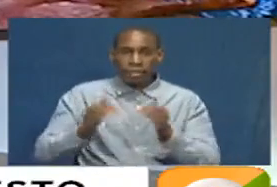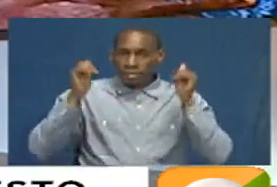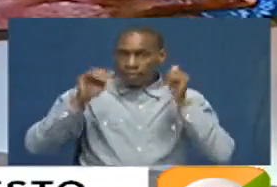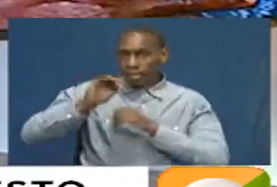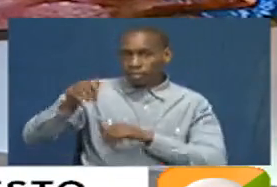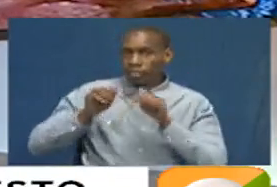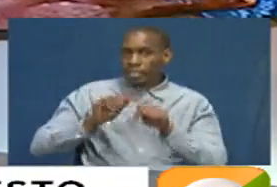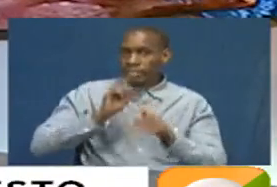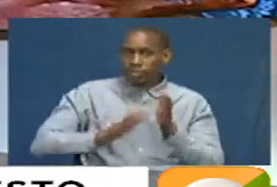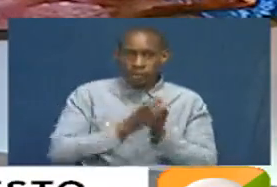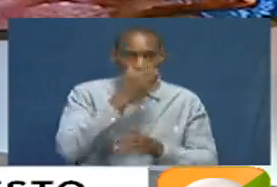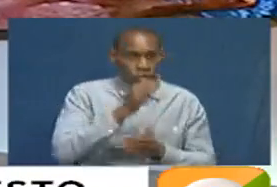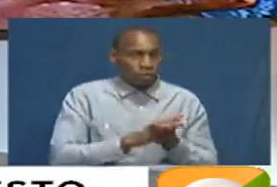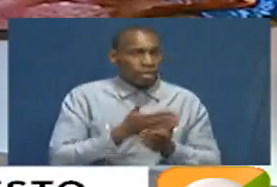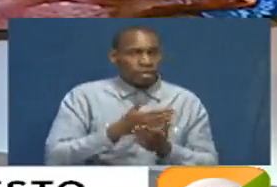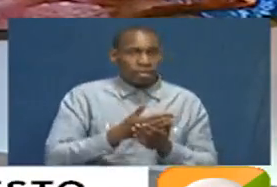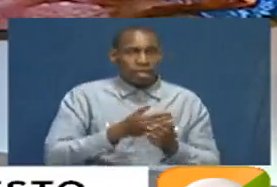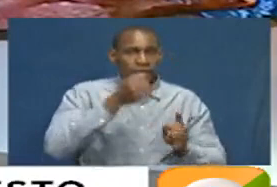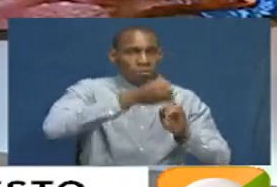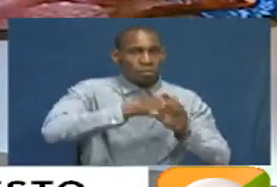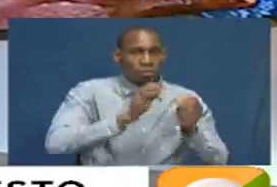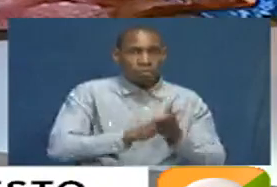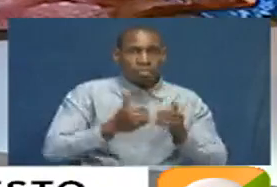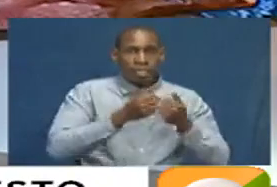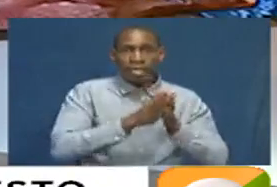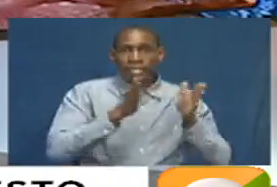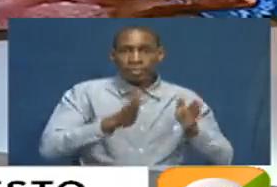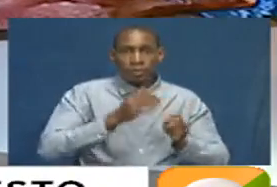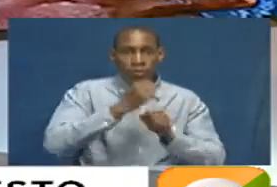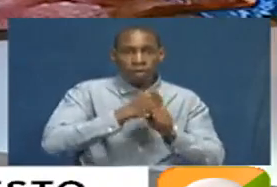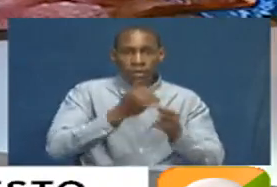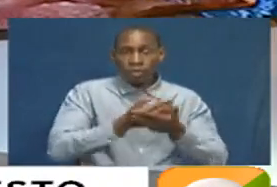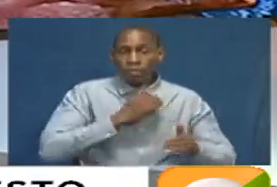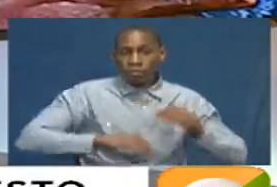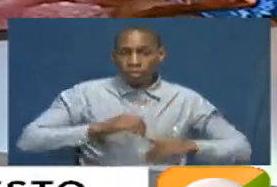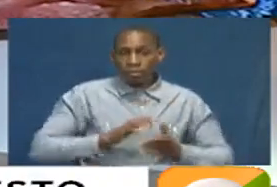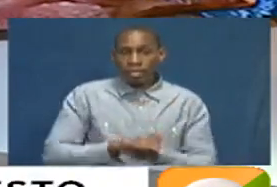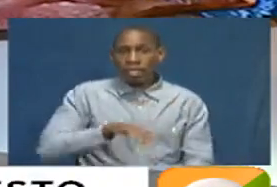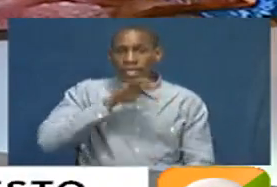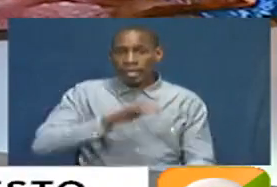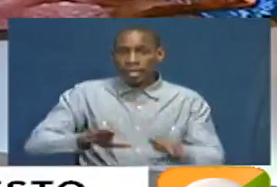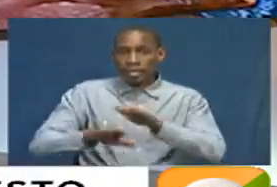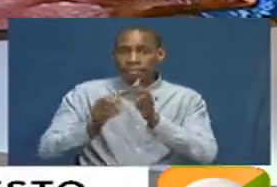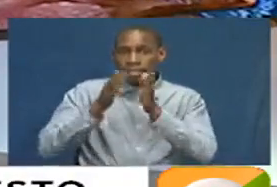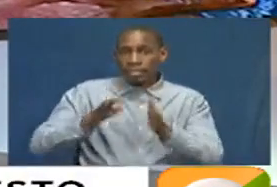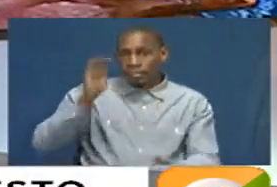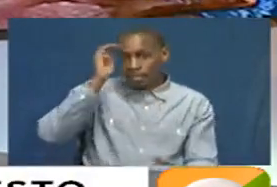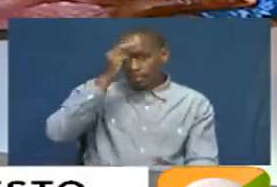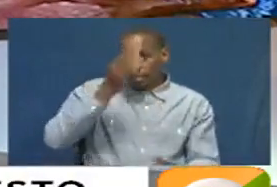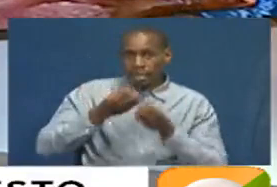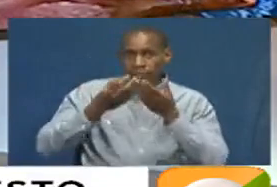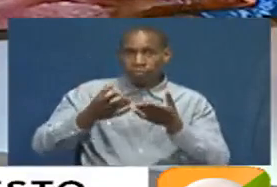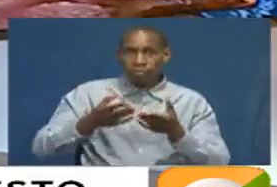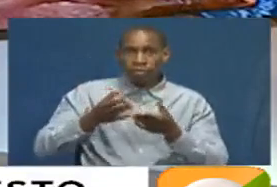Nyamira County today, said Ruto evaded the elephant in the room, the fight against corruption. Odinga's running mate Martha Karua told